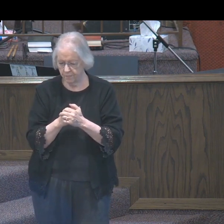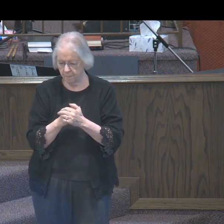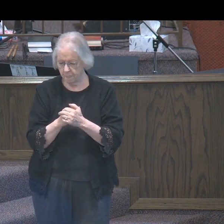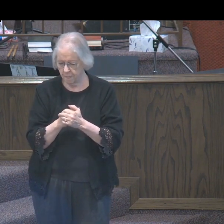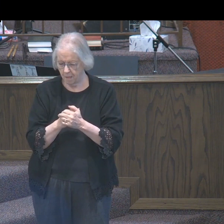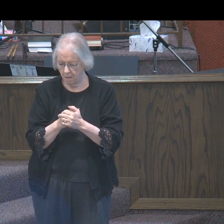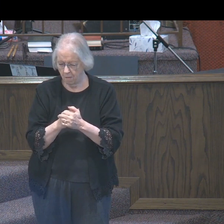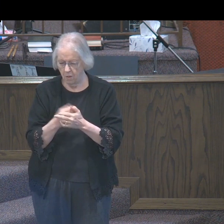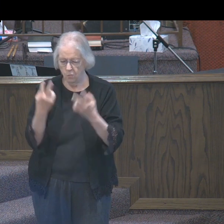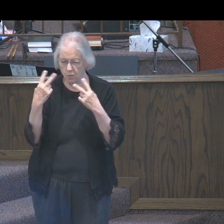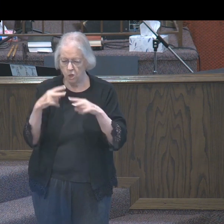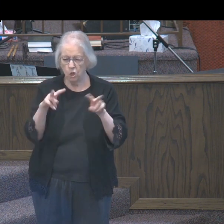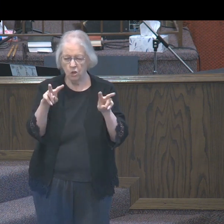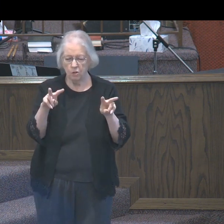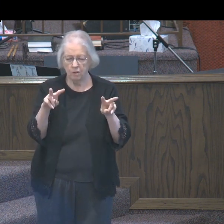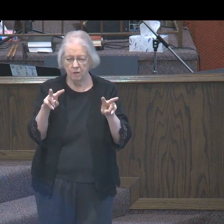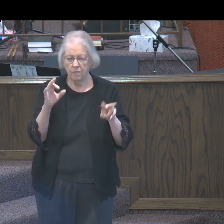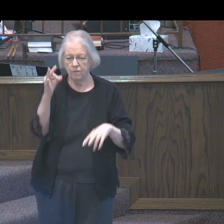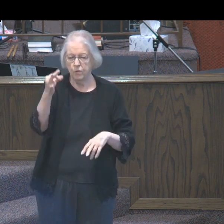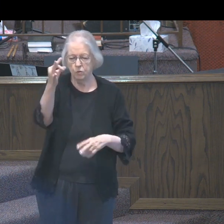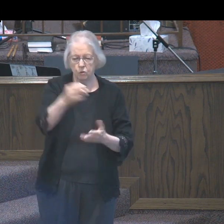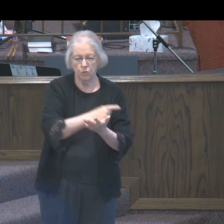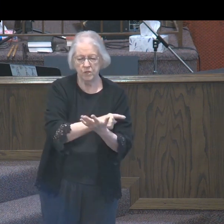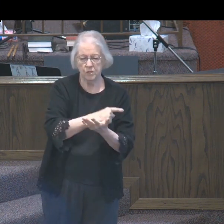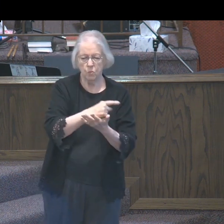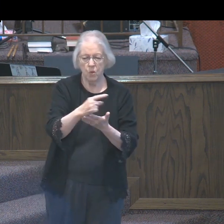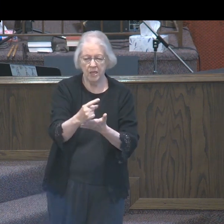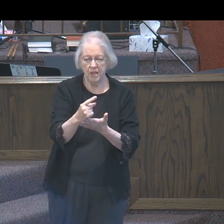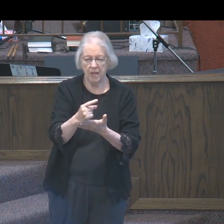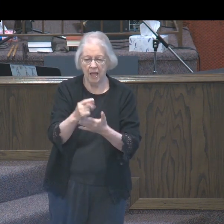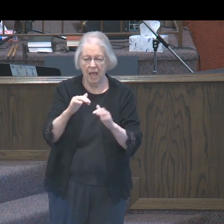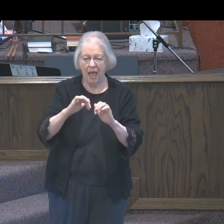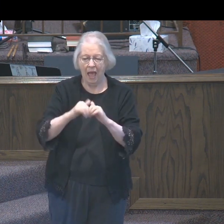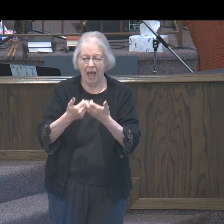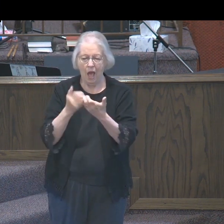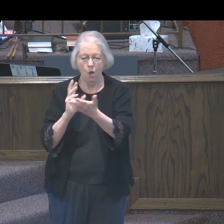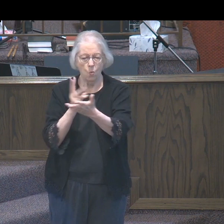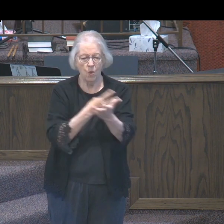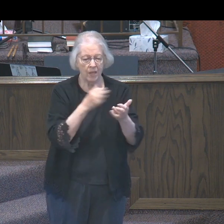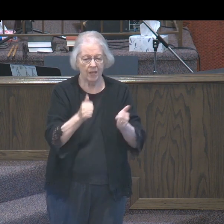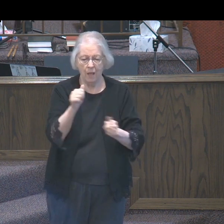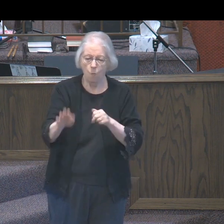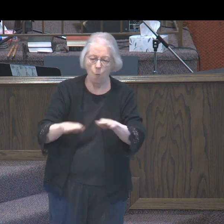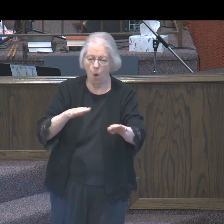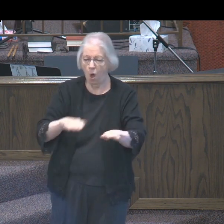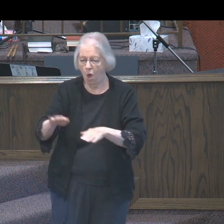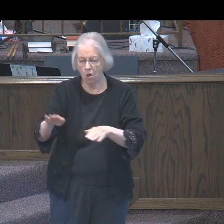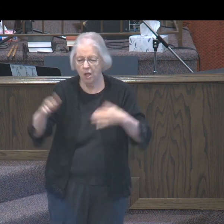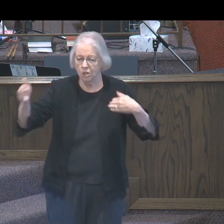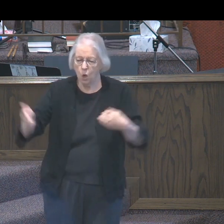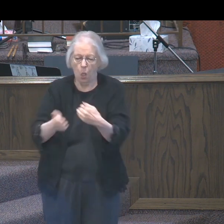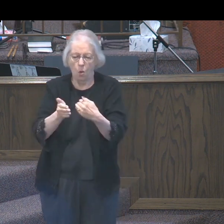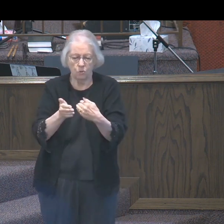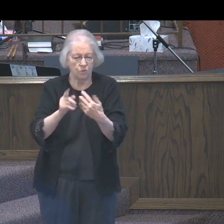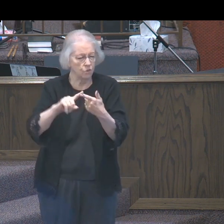what they mean to my family, Lord. I thank you for their friendship, and I thank you for their love and their support for each other,